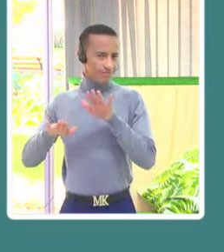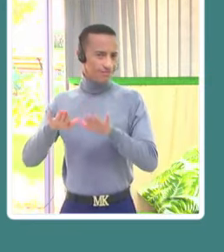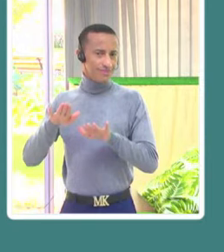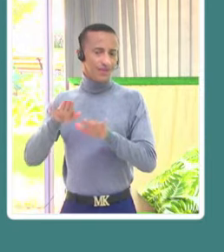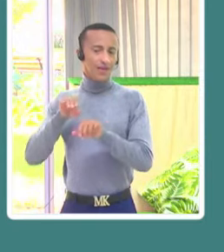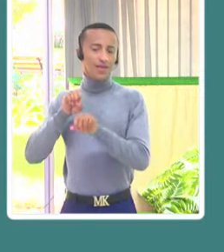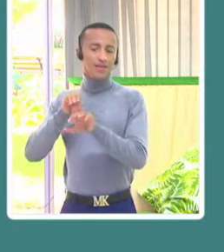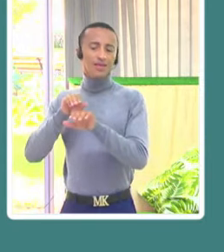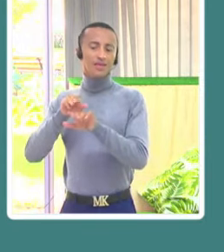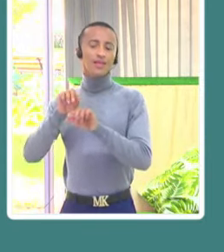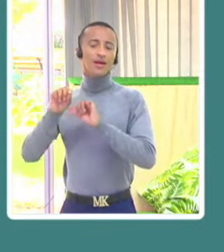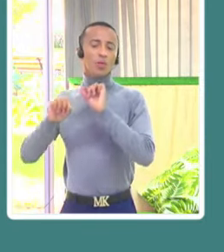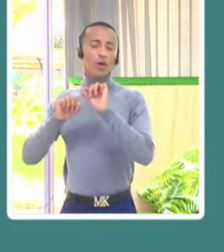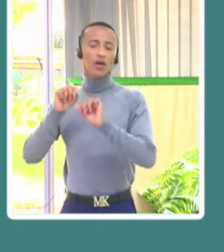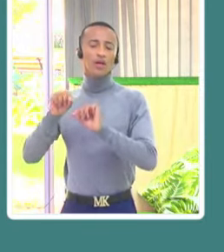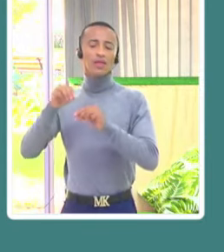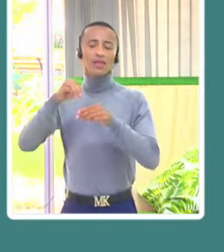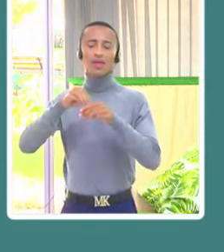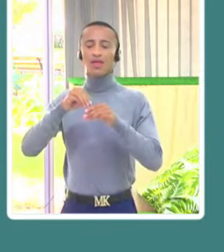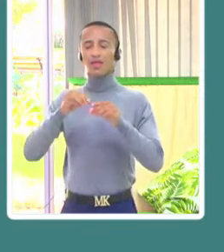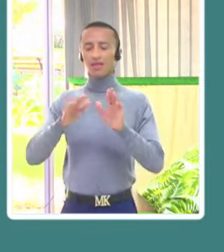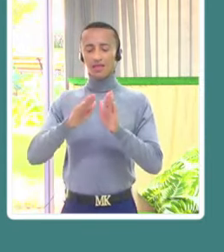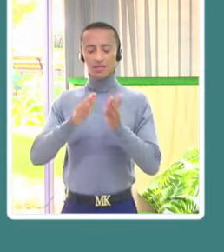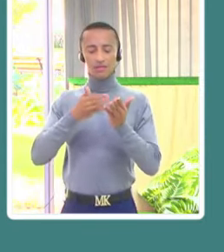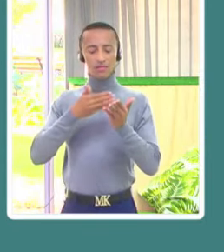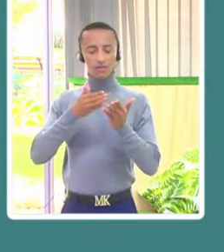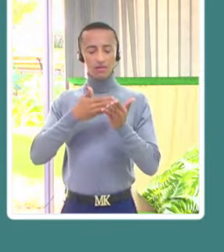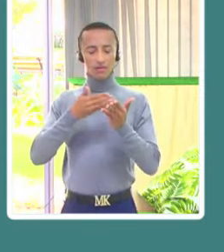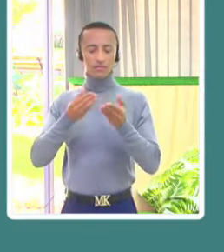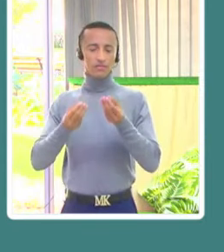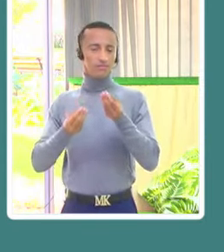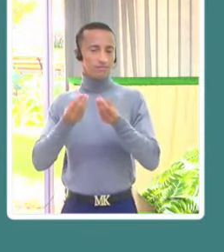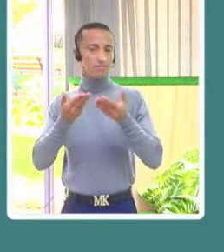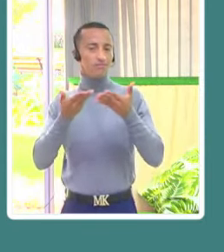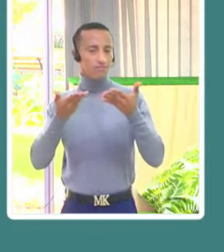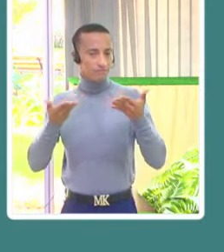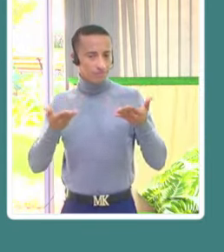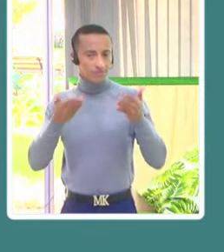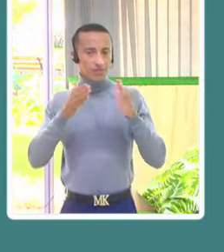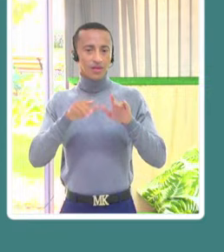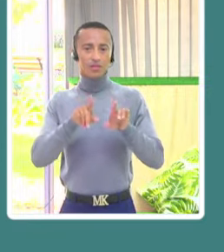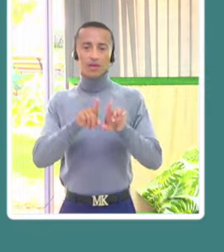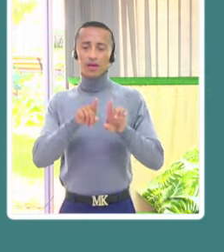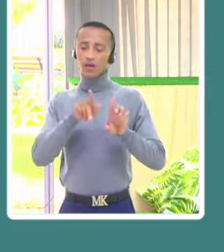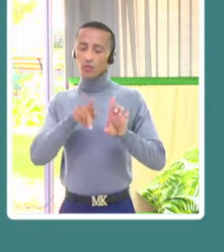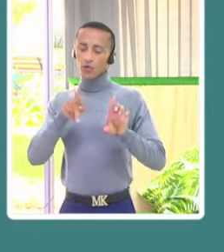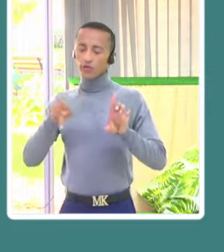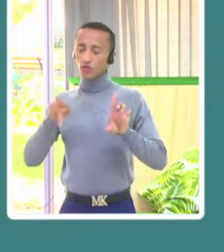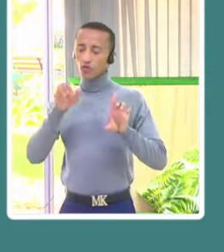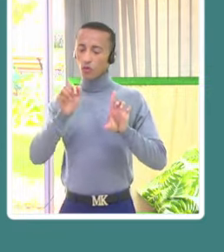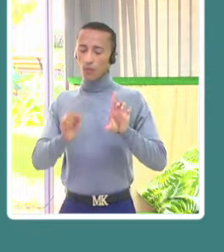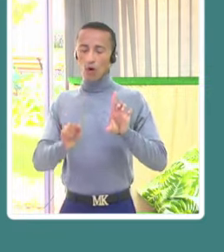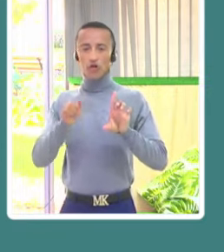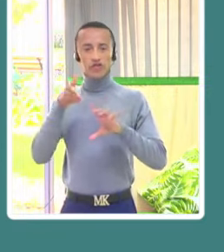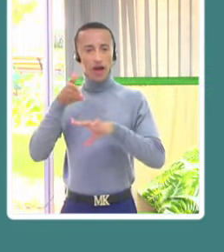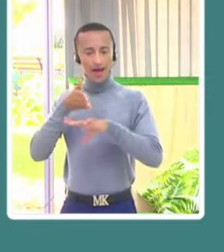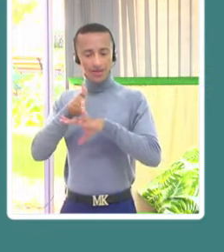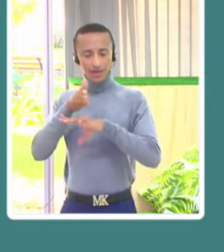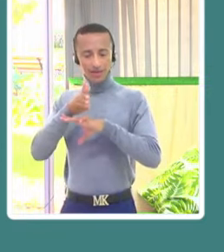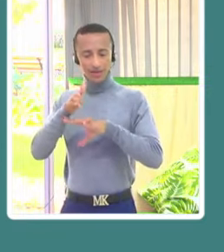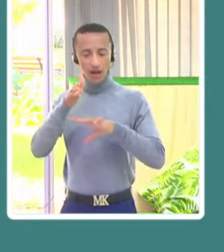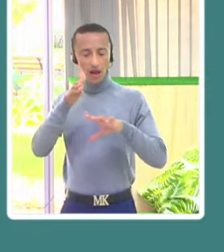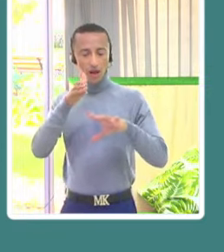Now, with a smartphone, with the QR code, even the teacher can have access to material, extra